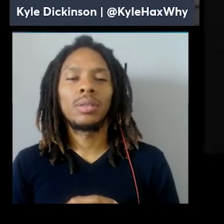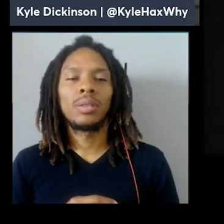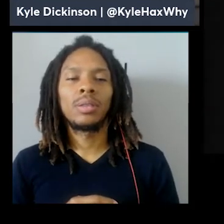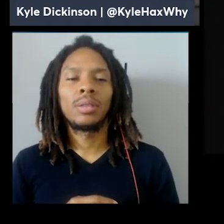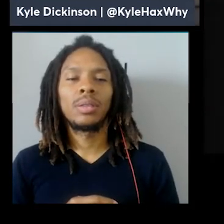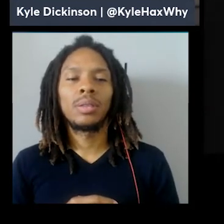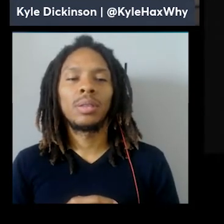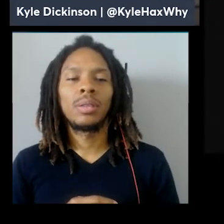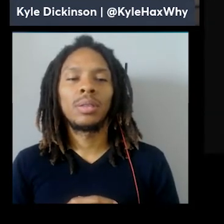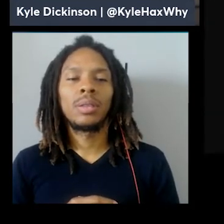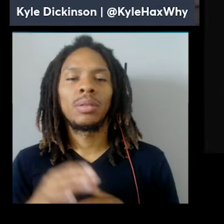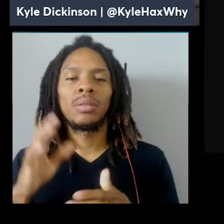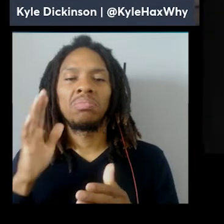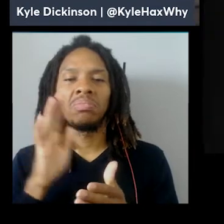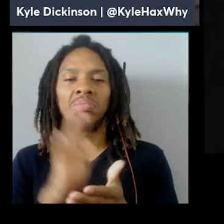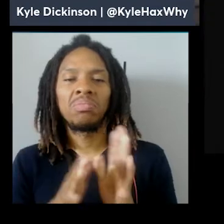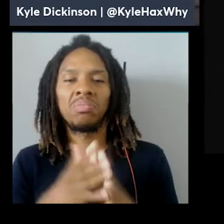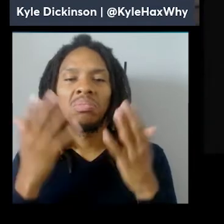Done.